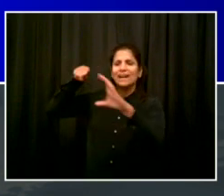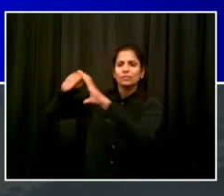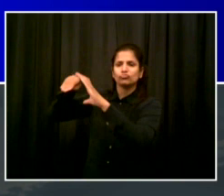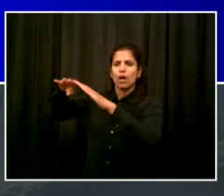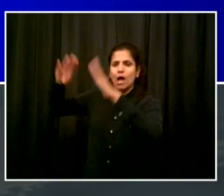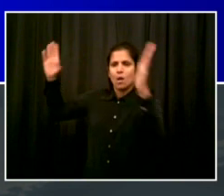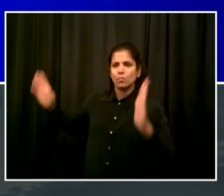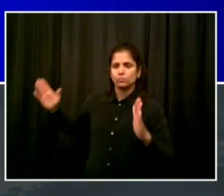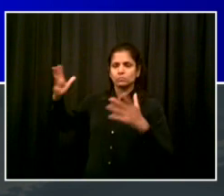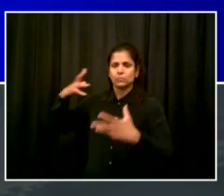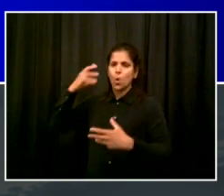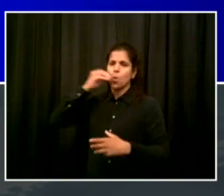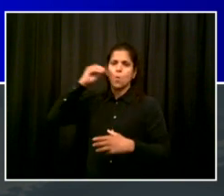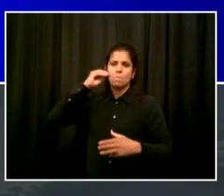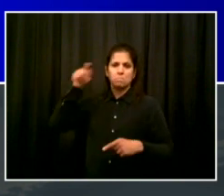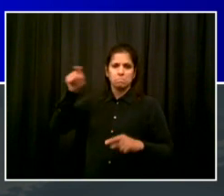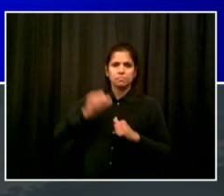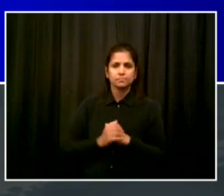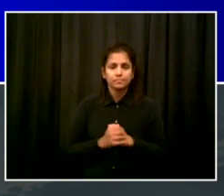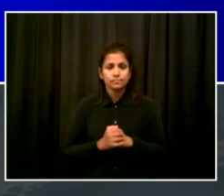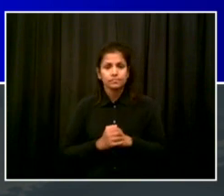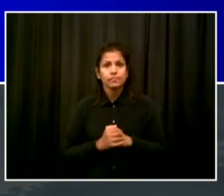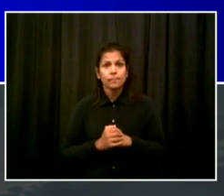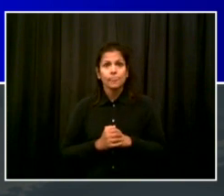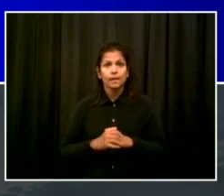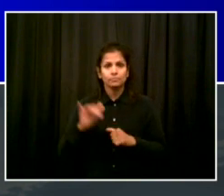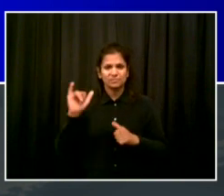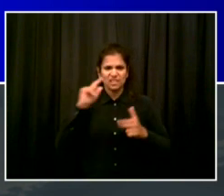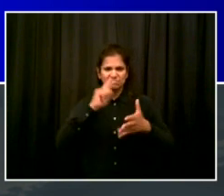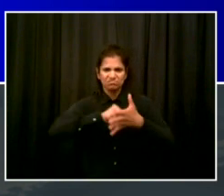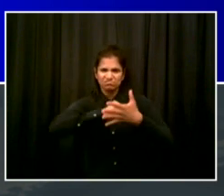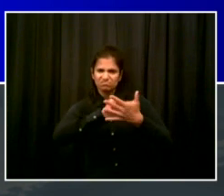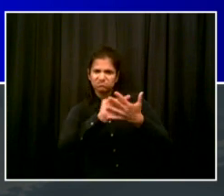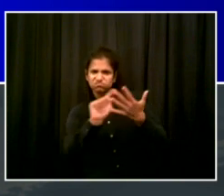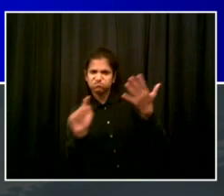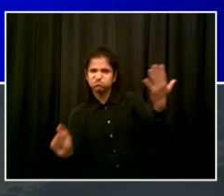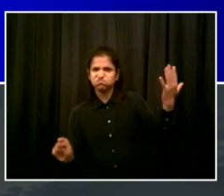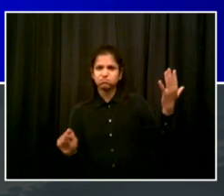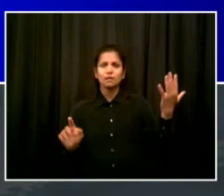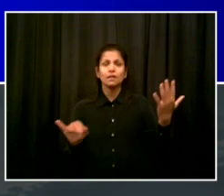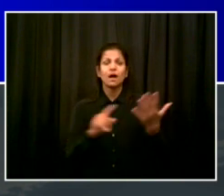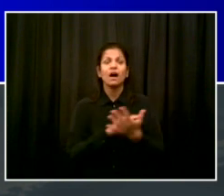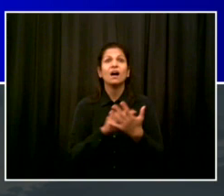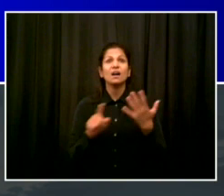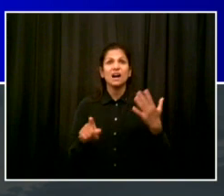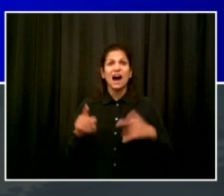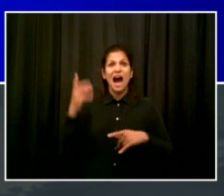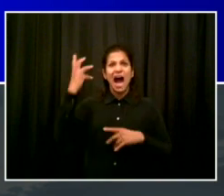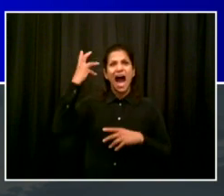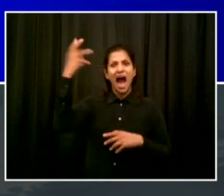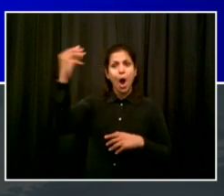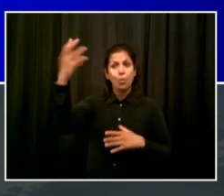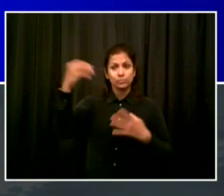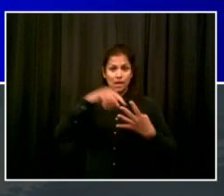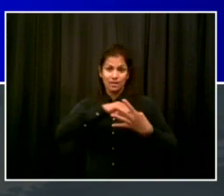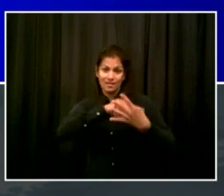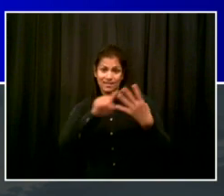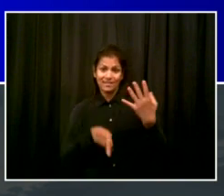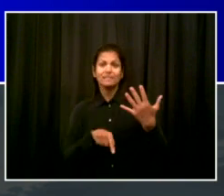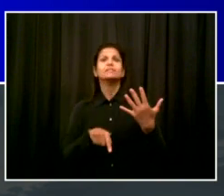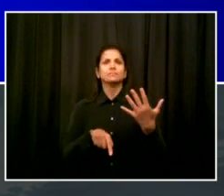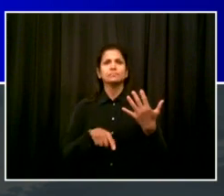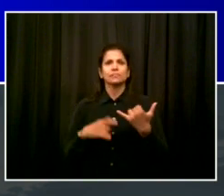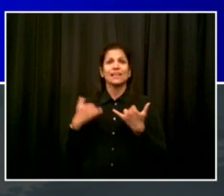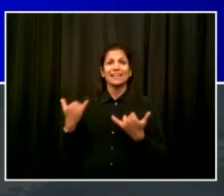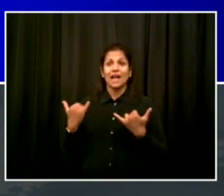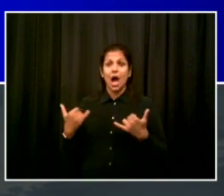Now, outdoors looks very good. Indoors is where we have concerns. Some indoor activities